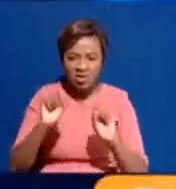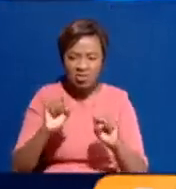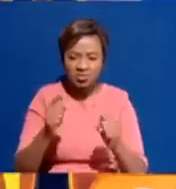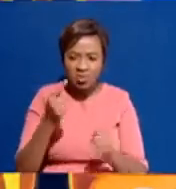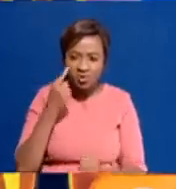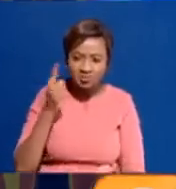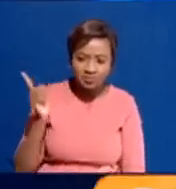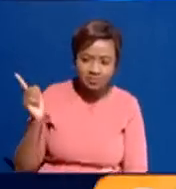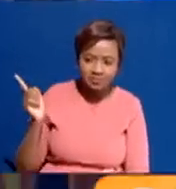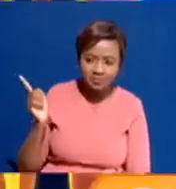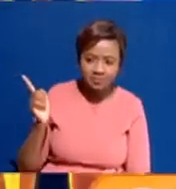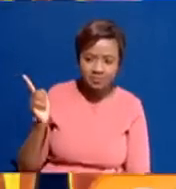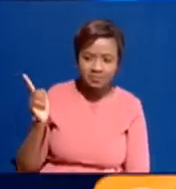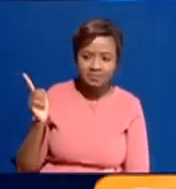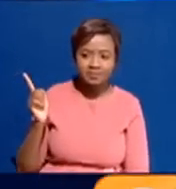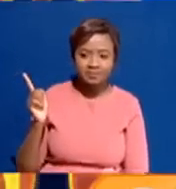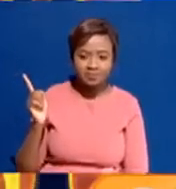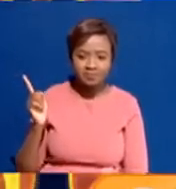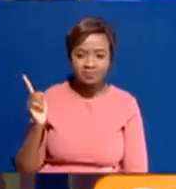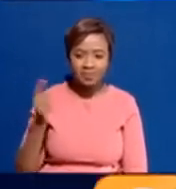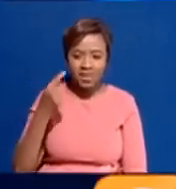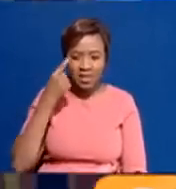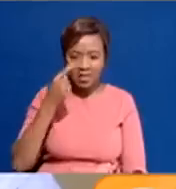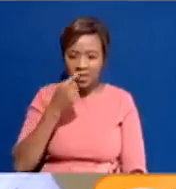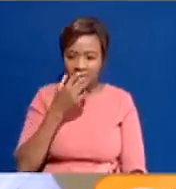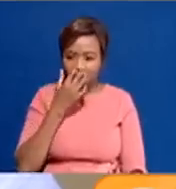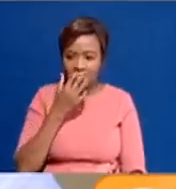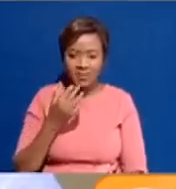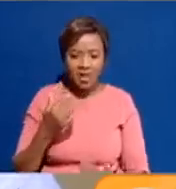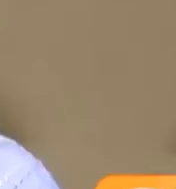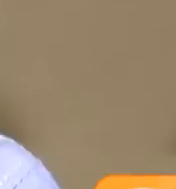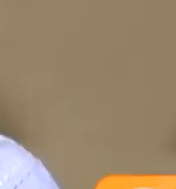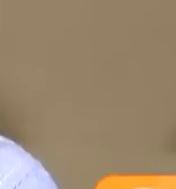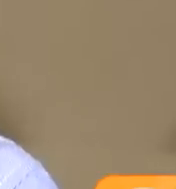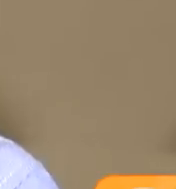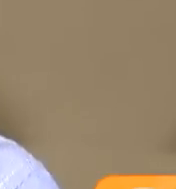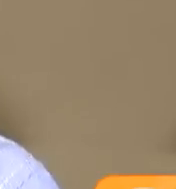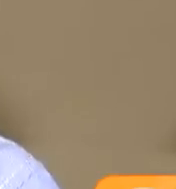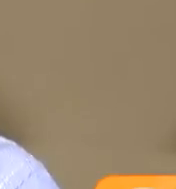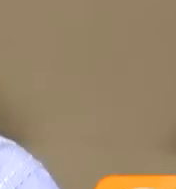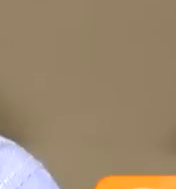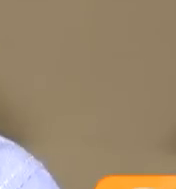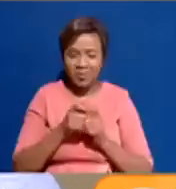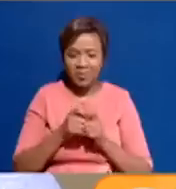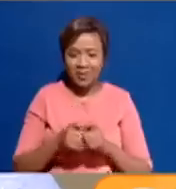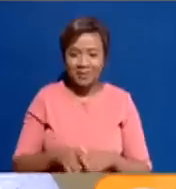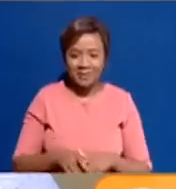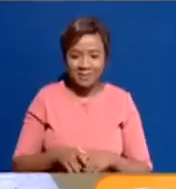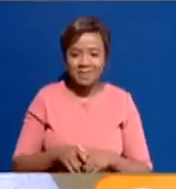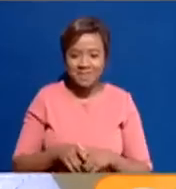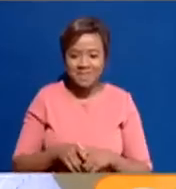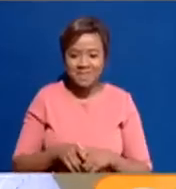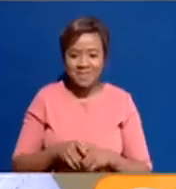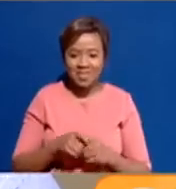throat irritation and inflammation. For us in the medical term, we call it a lacrimata agent. So basically these are agents that will make you usually